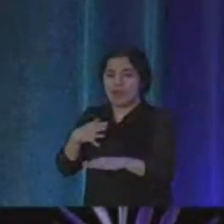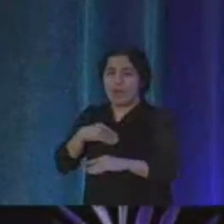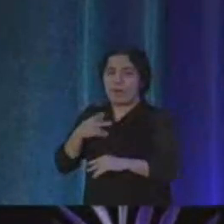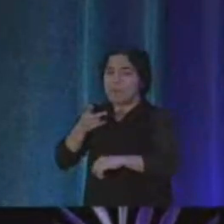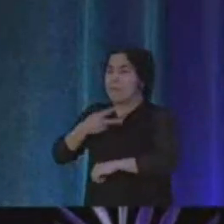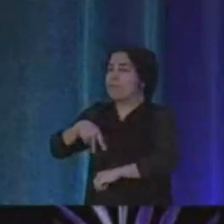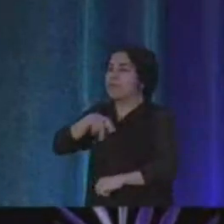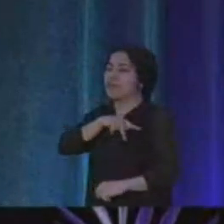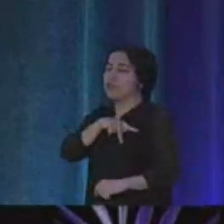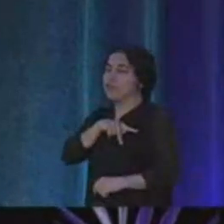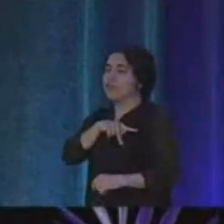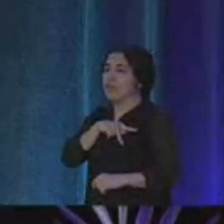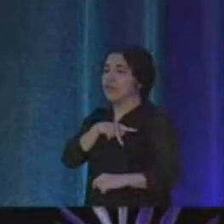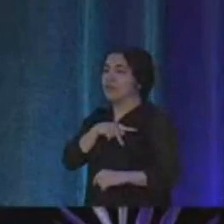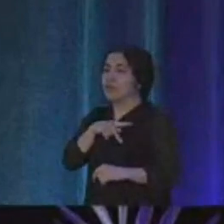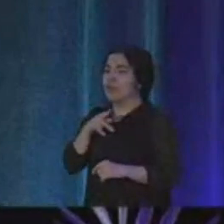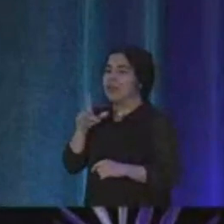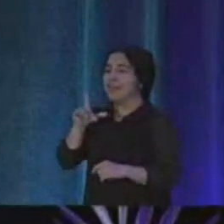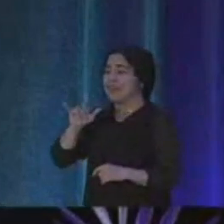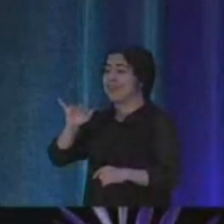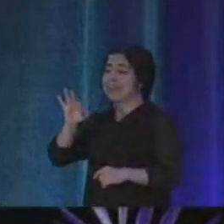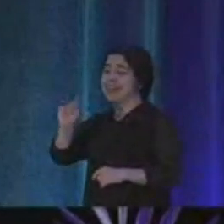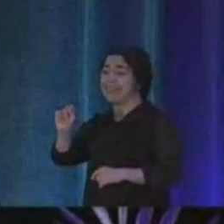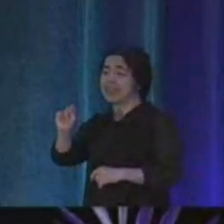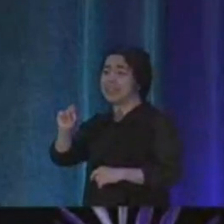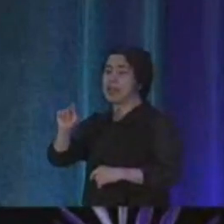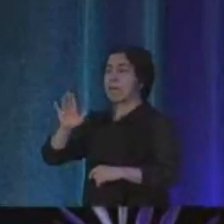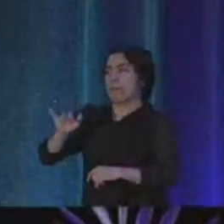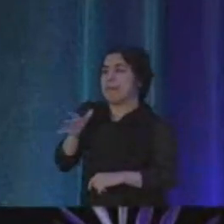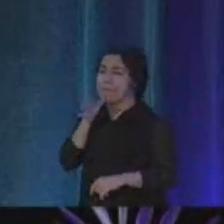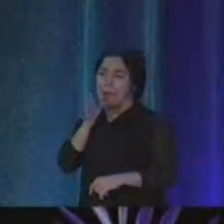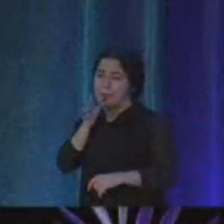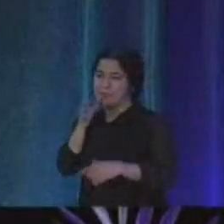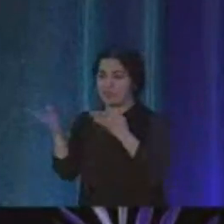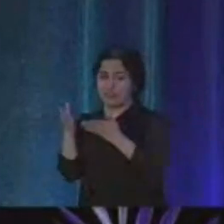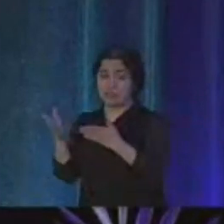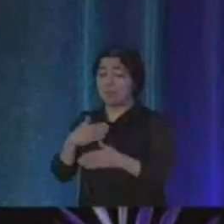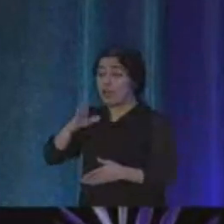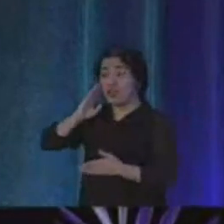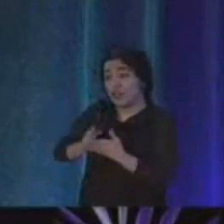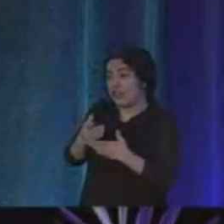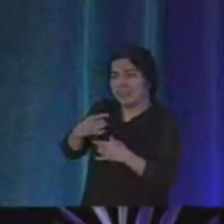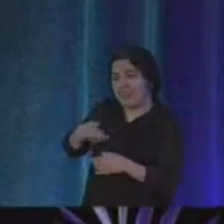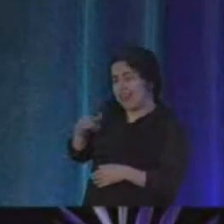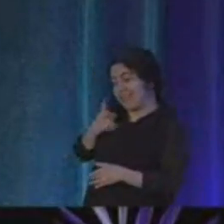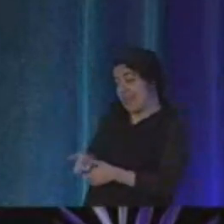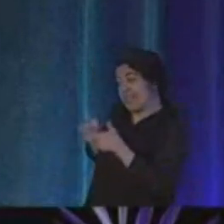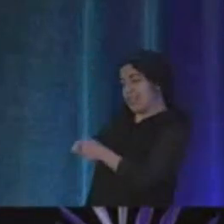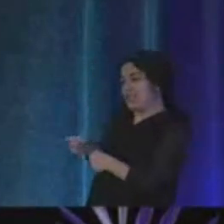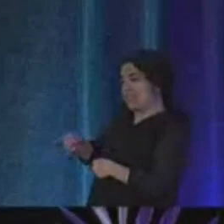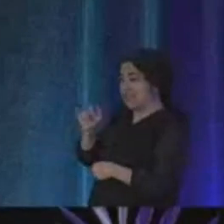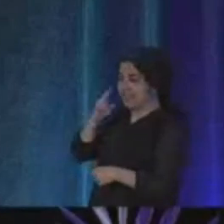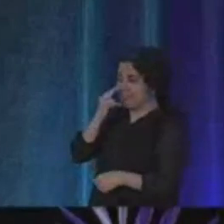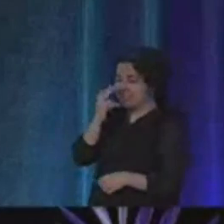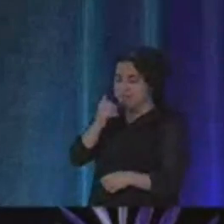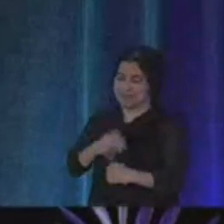by Mom chauffeur service. My daughter on the bottom doesn't like when I text her that, but I think it's funny.